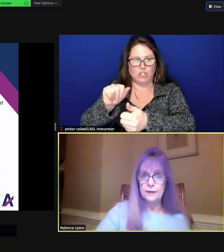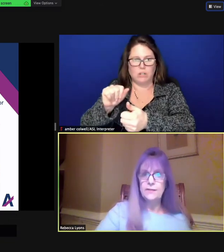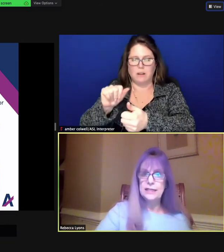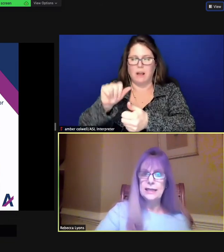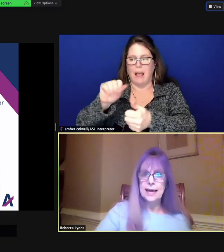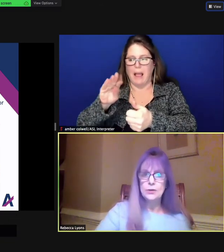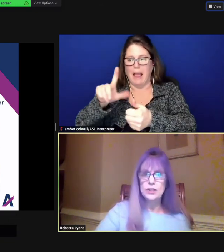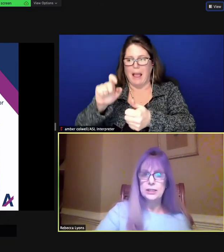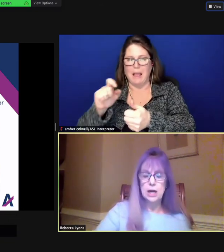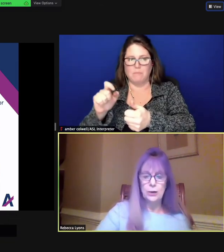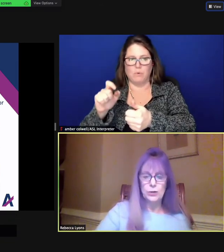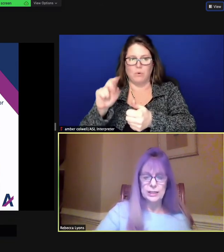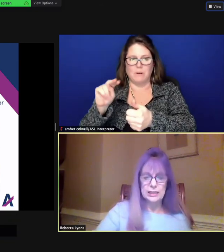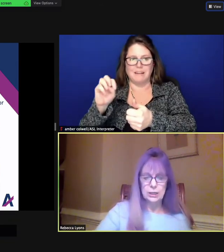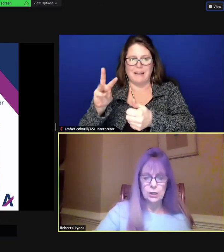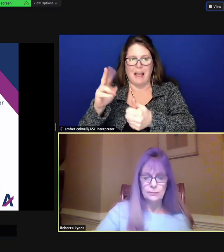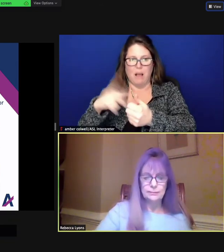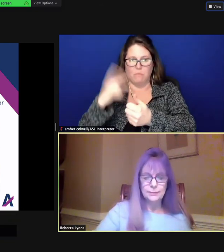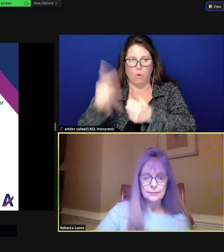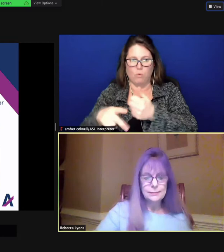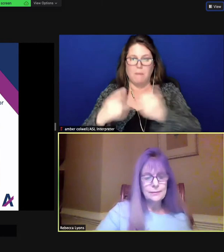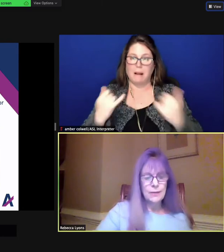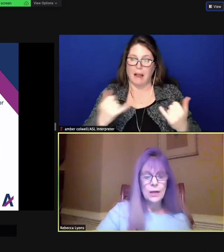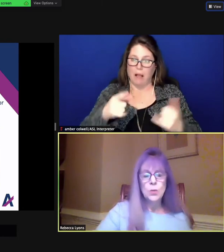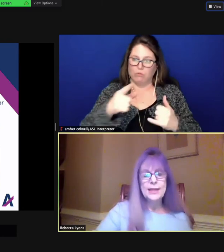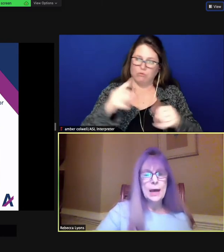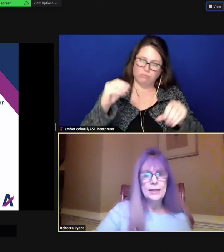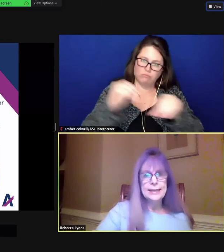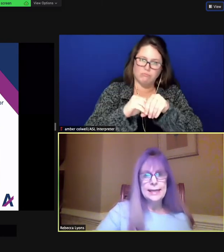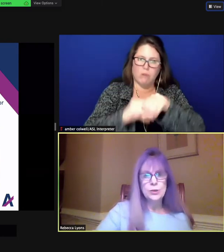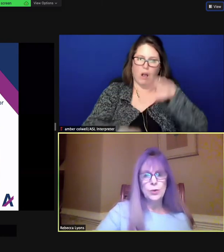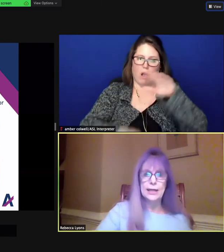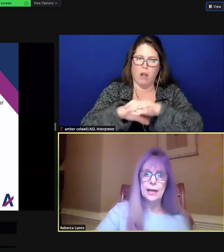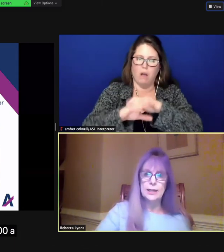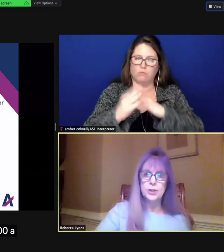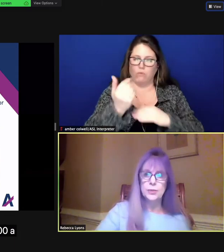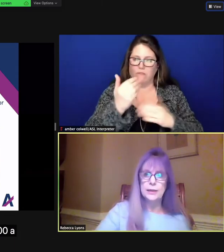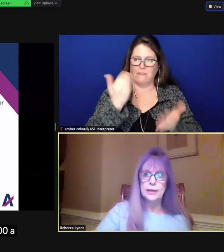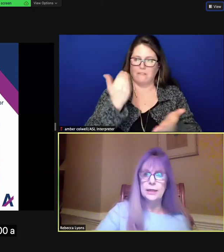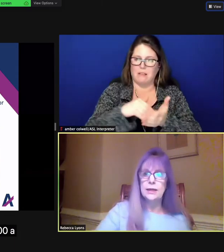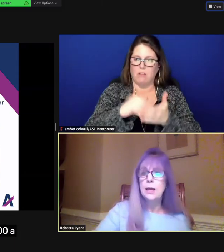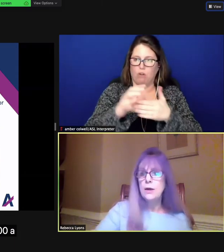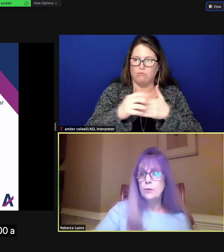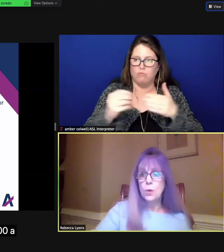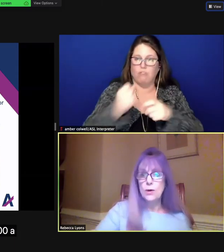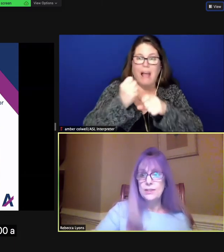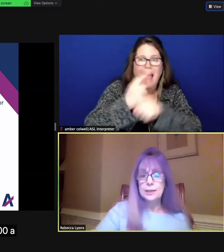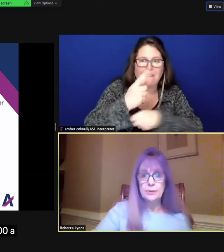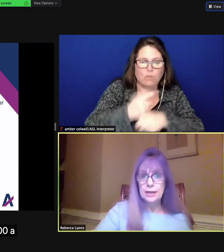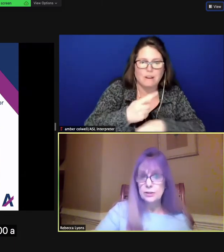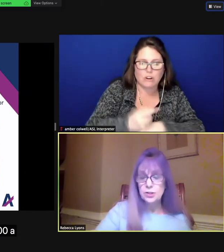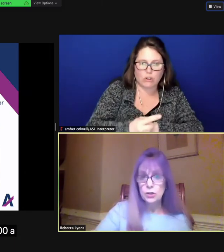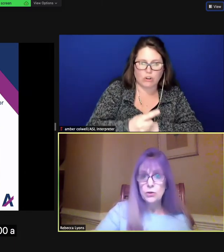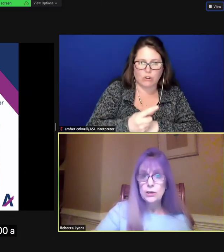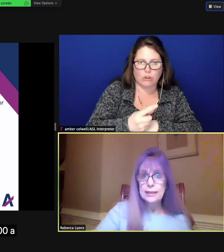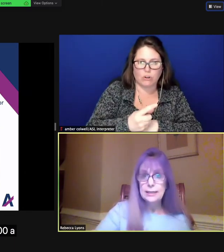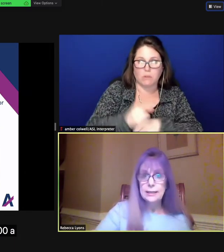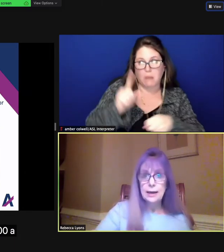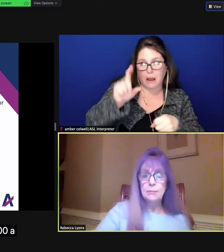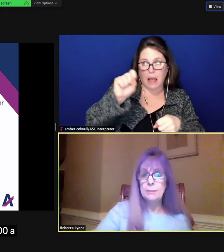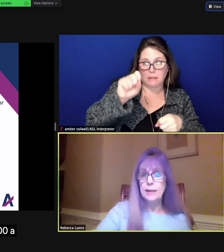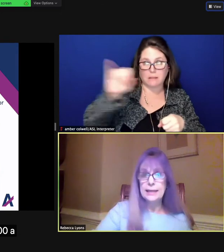to $15,000 a year without endangering eligibility for supplemental